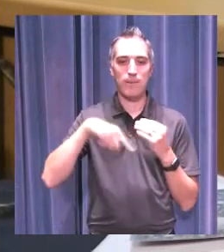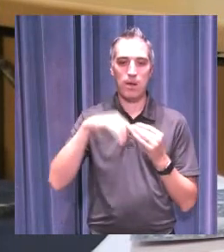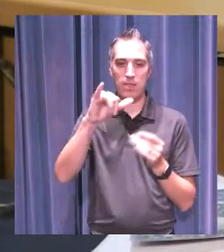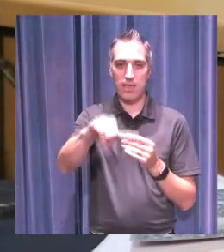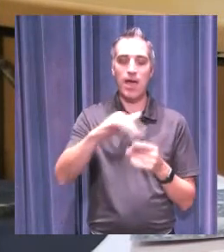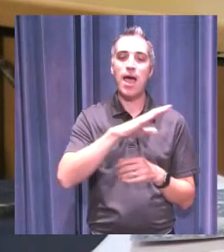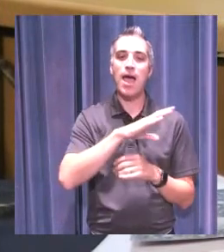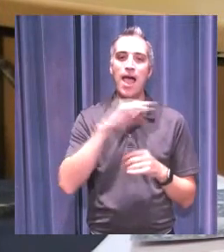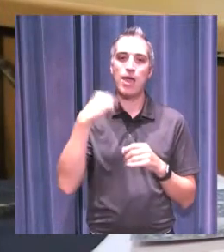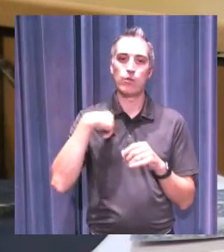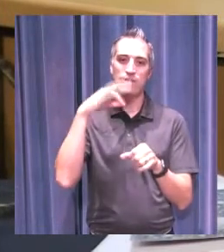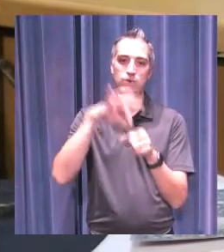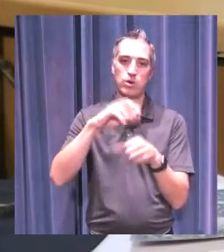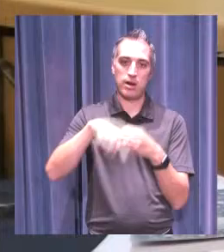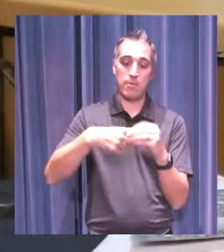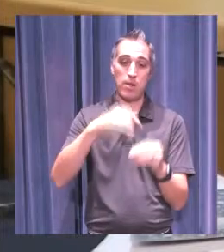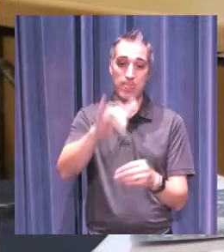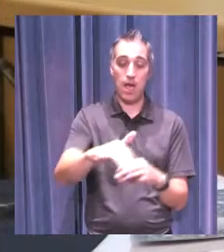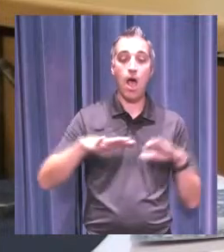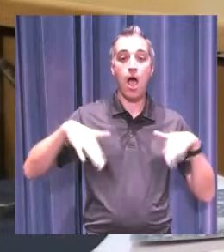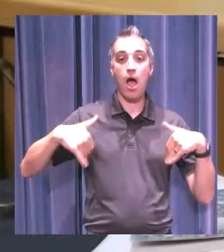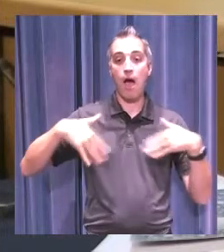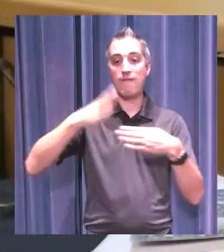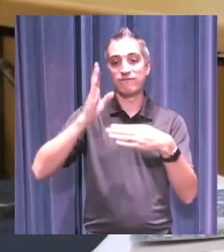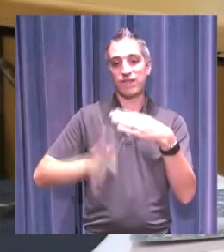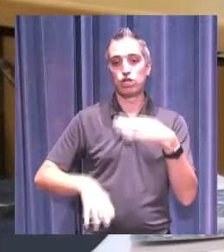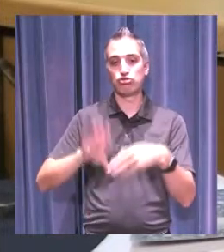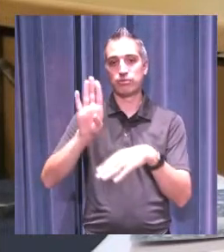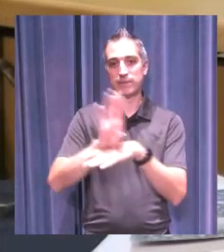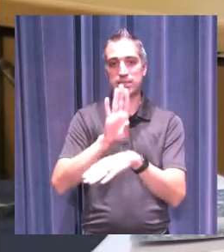that. Unfinished business,